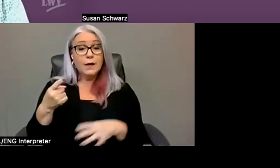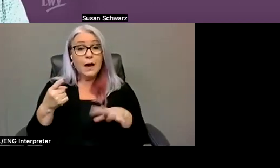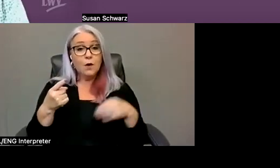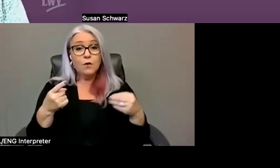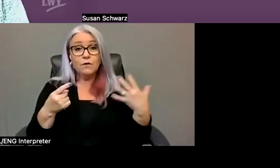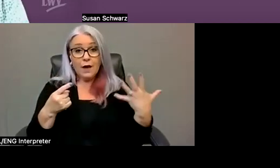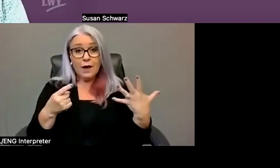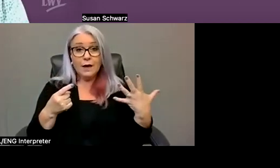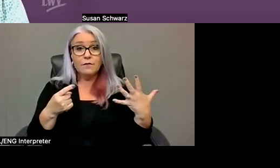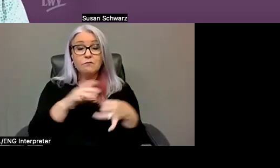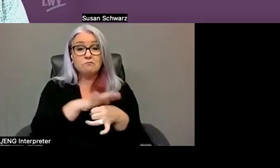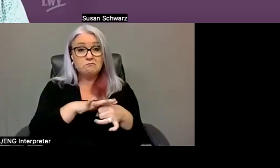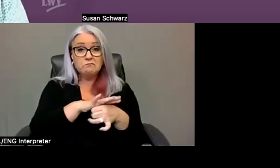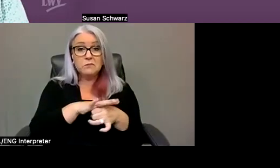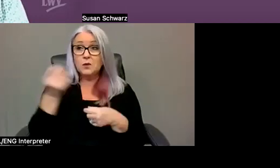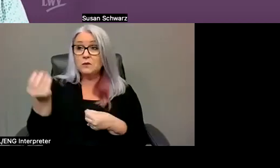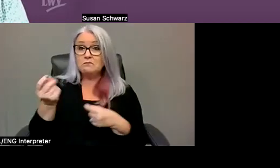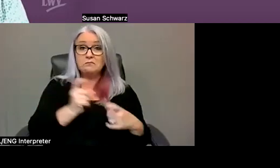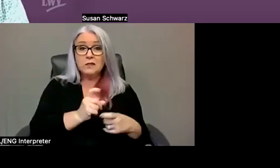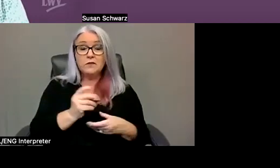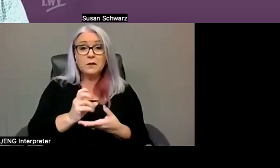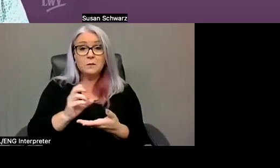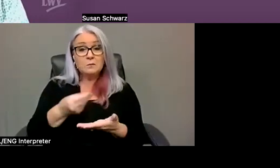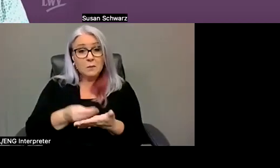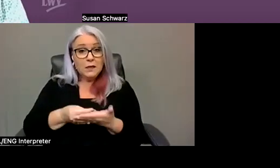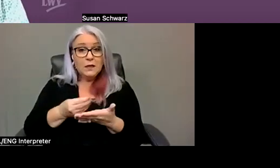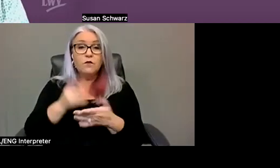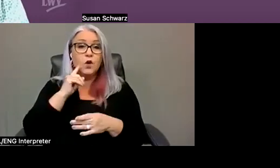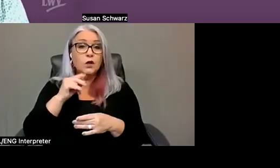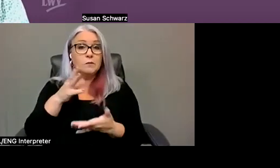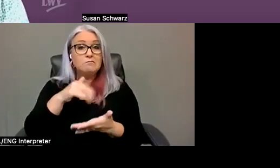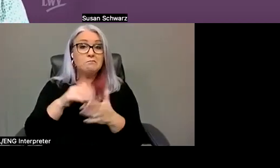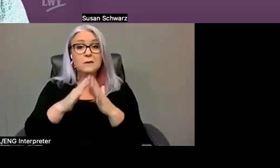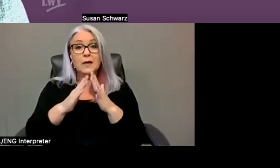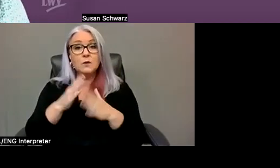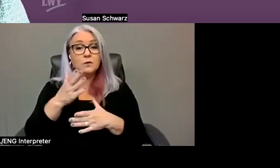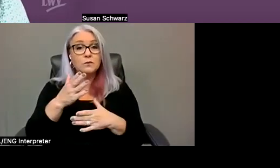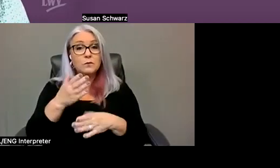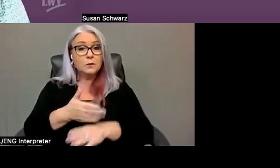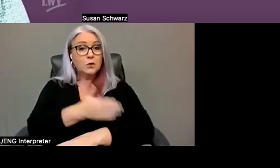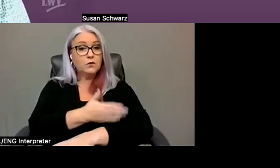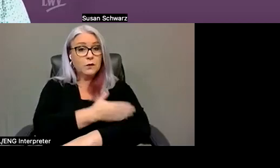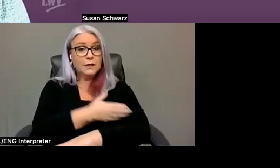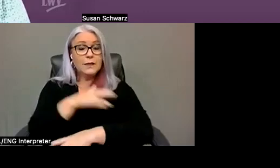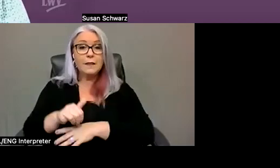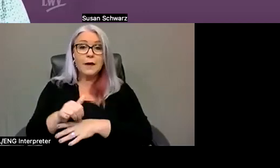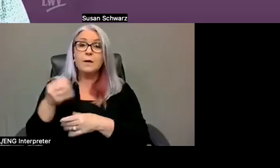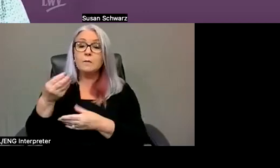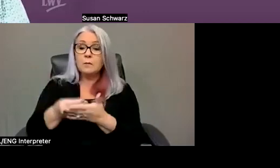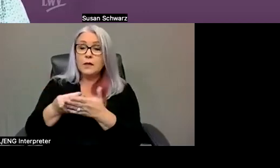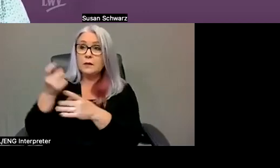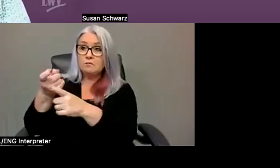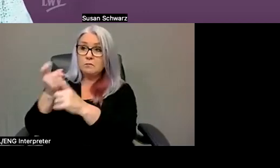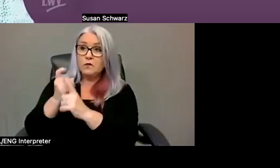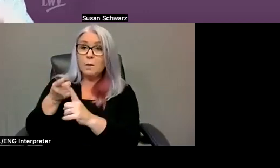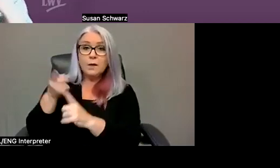granted money for a downtown improvement. And that grant came from the county, and it